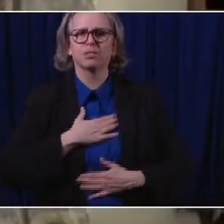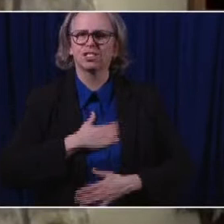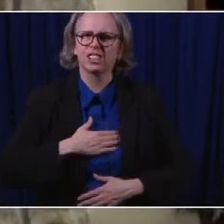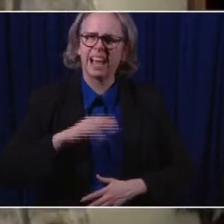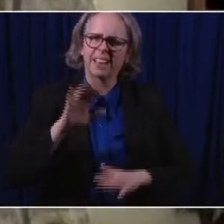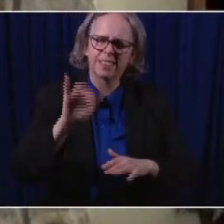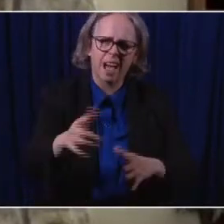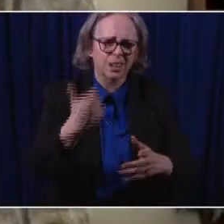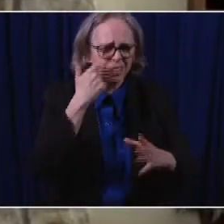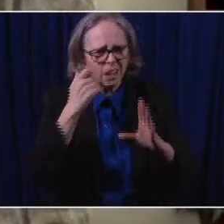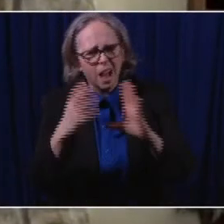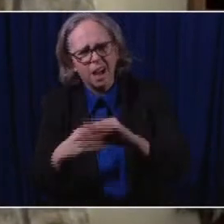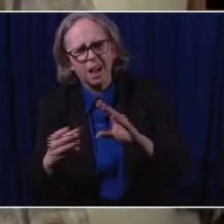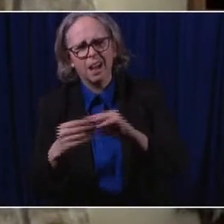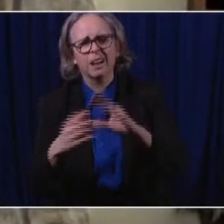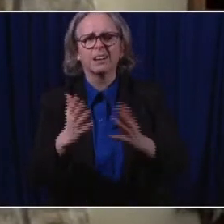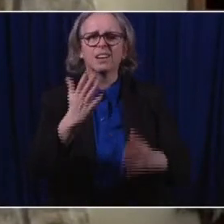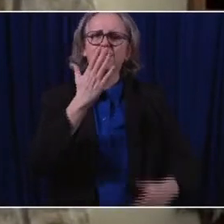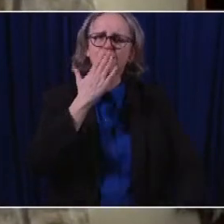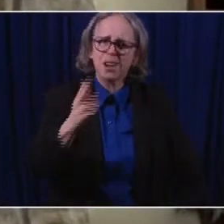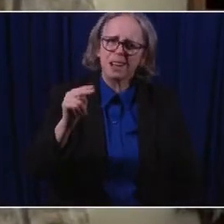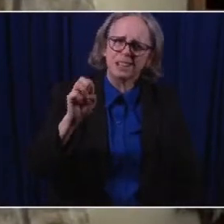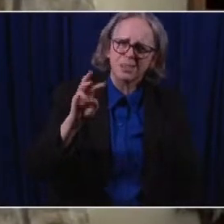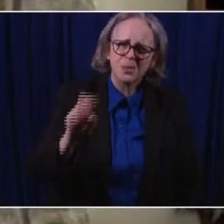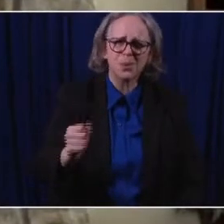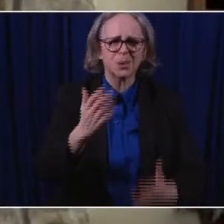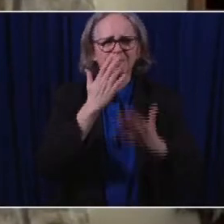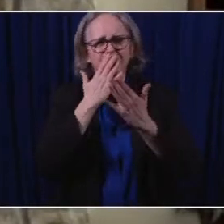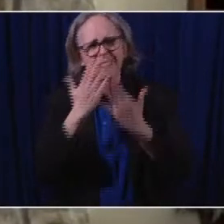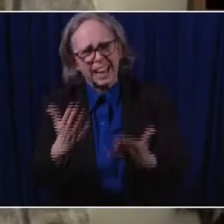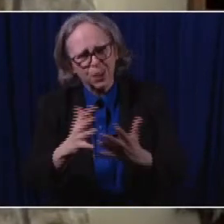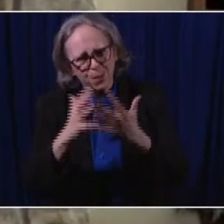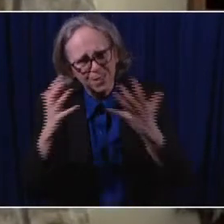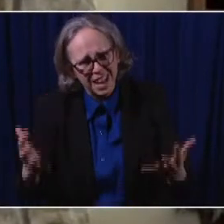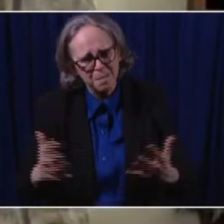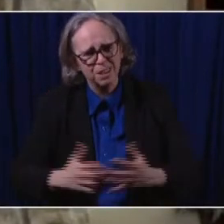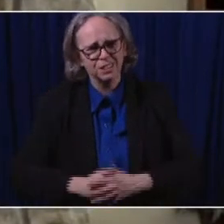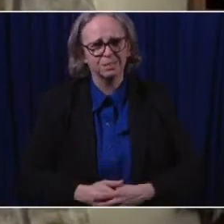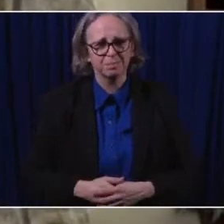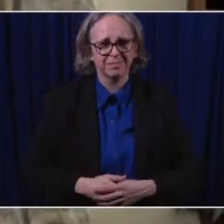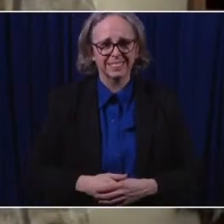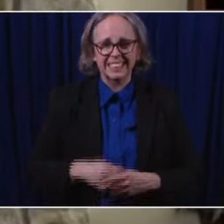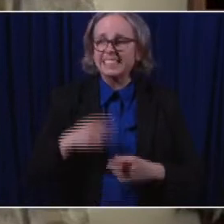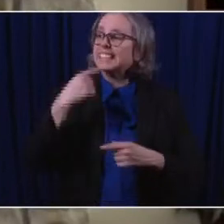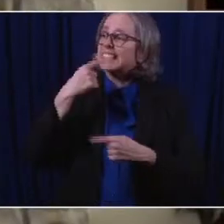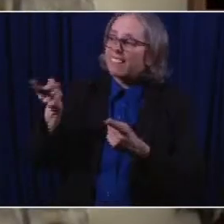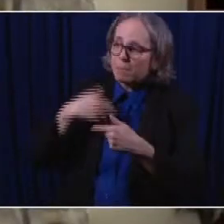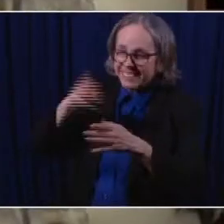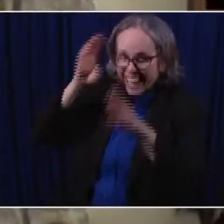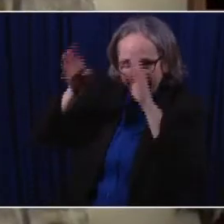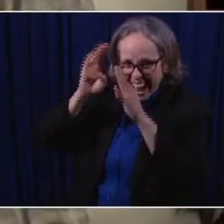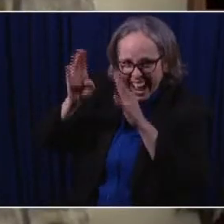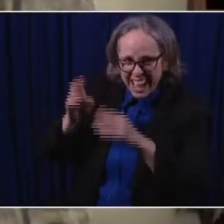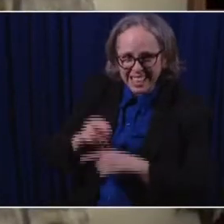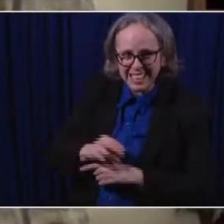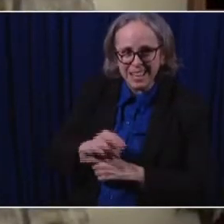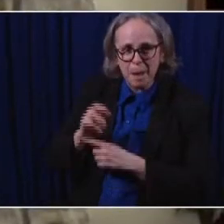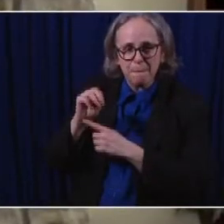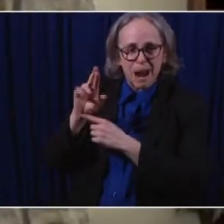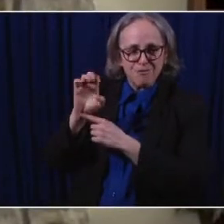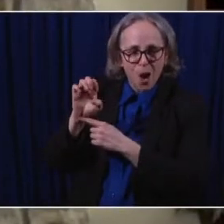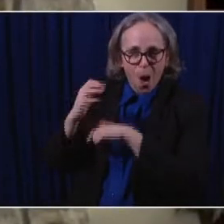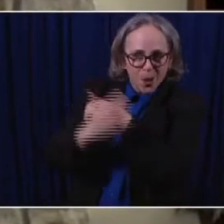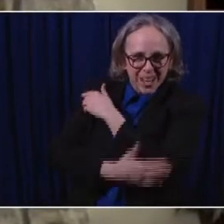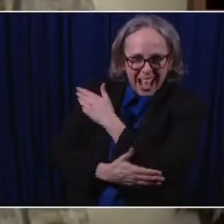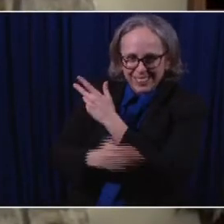that's a good news report, Lieutenant Governor, and say hi to everybody in Monroe County. All Ohio